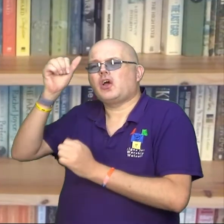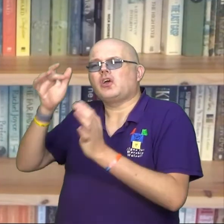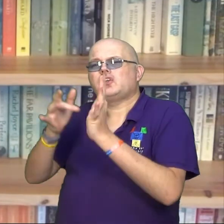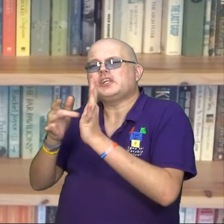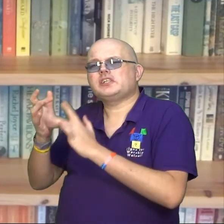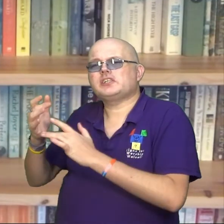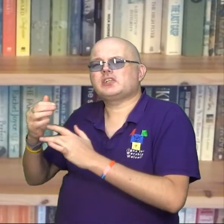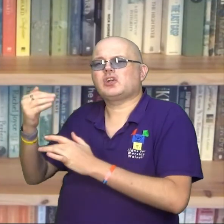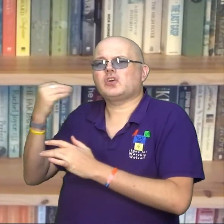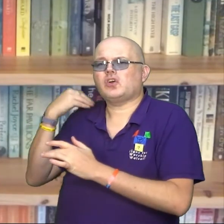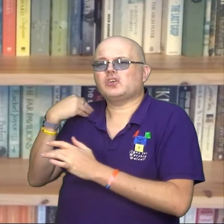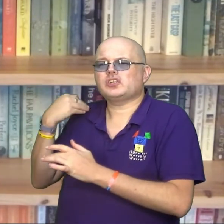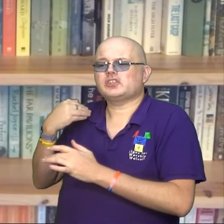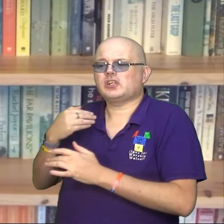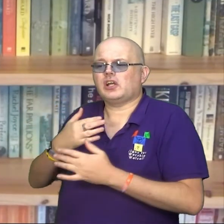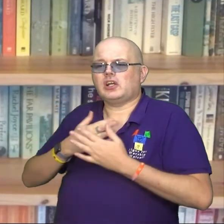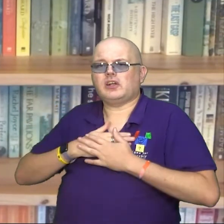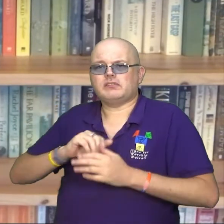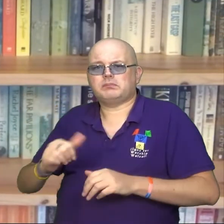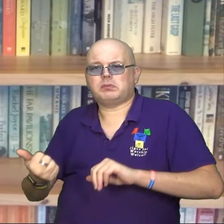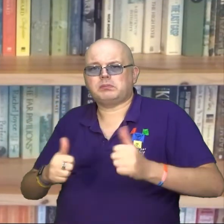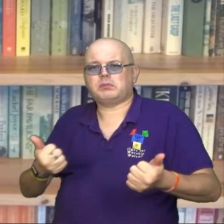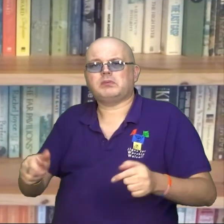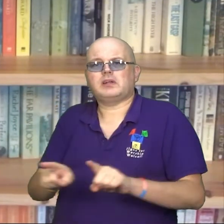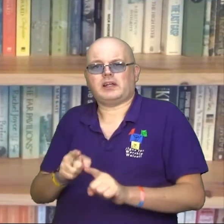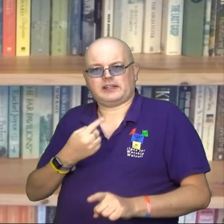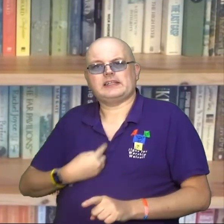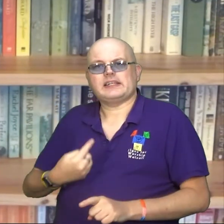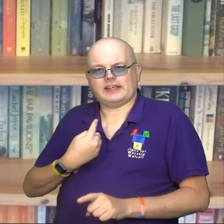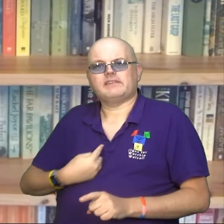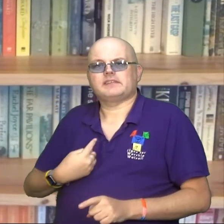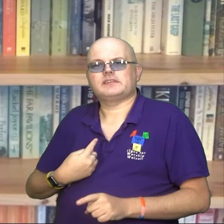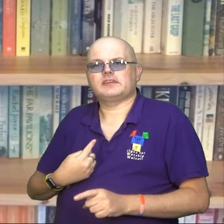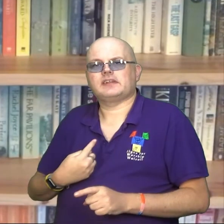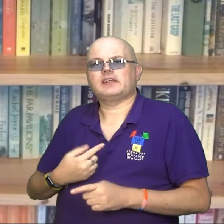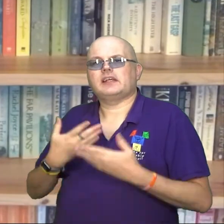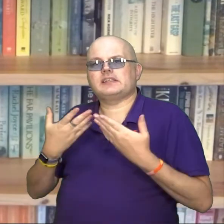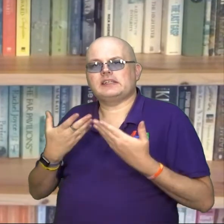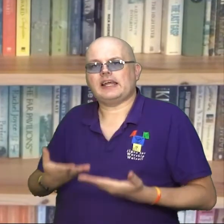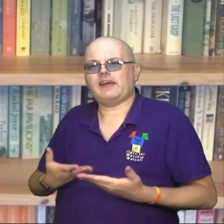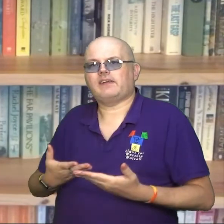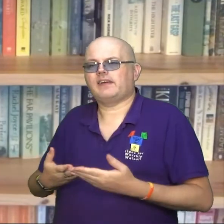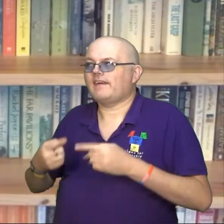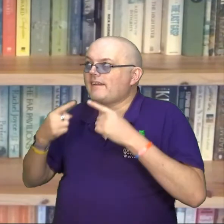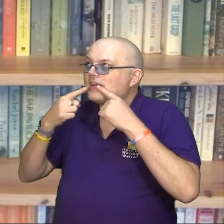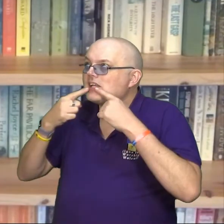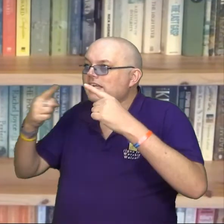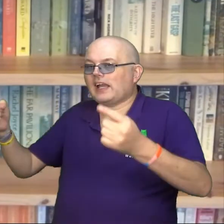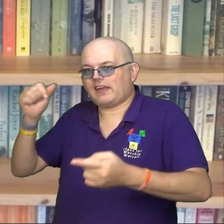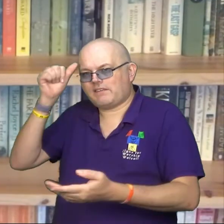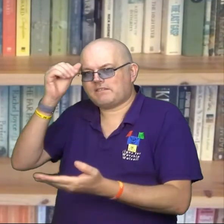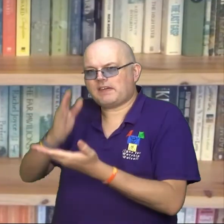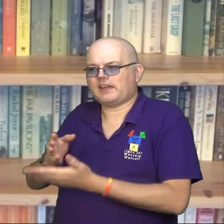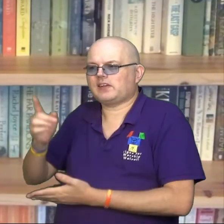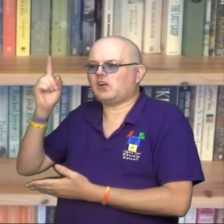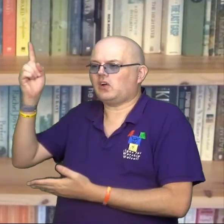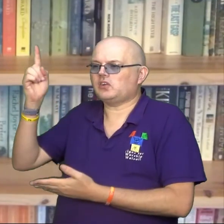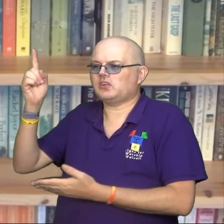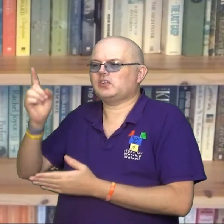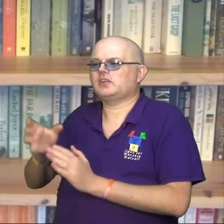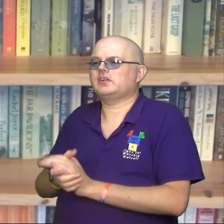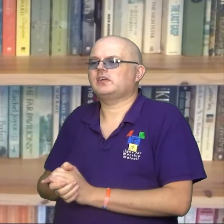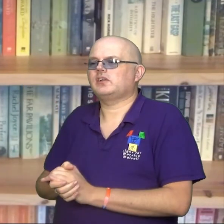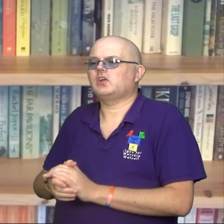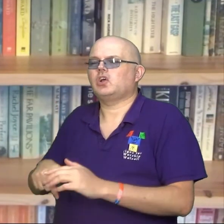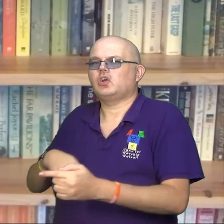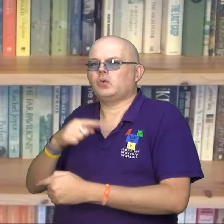and knowing that Jesus calls us to love our neighbour as ourselves. So let us declare our faith in